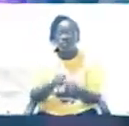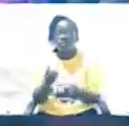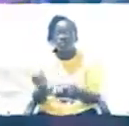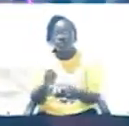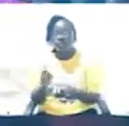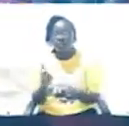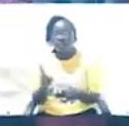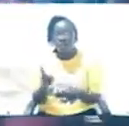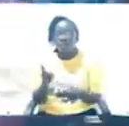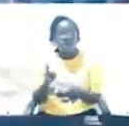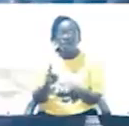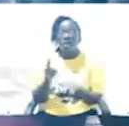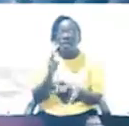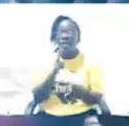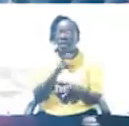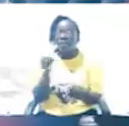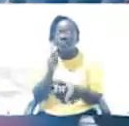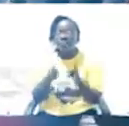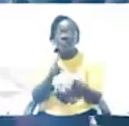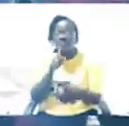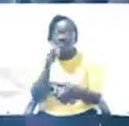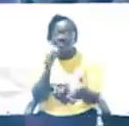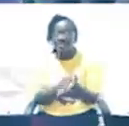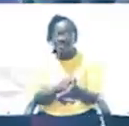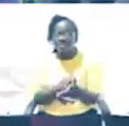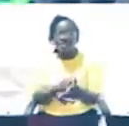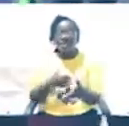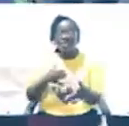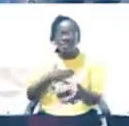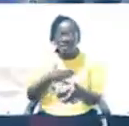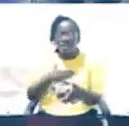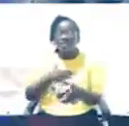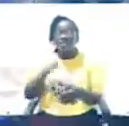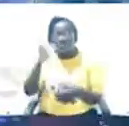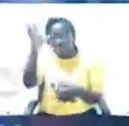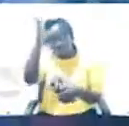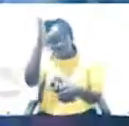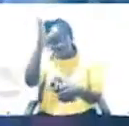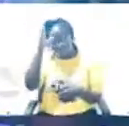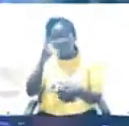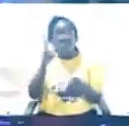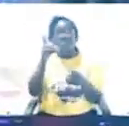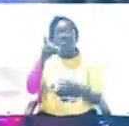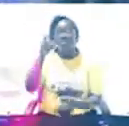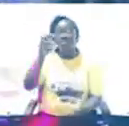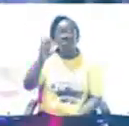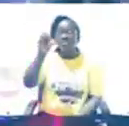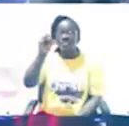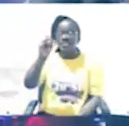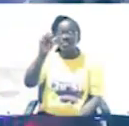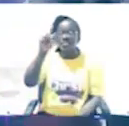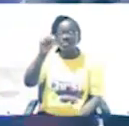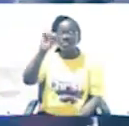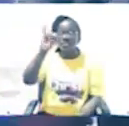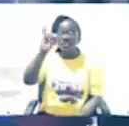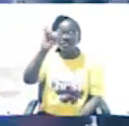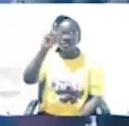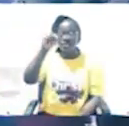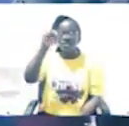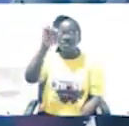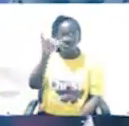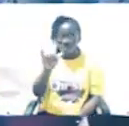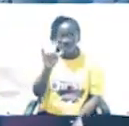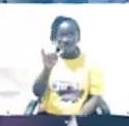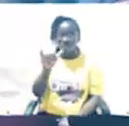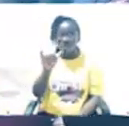grave. We have gone there, he's still the same. From